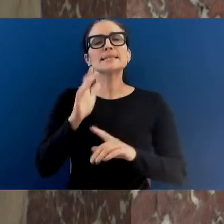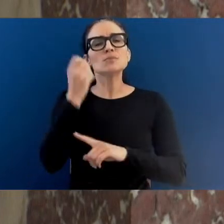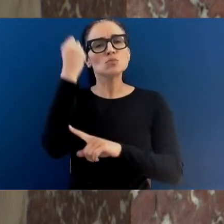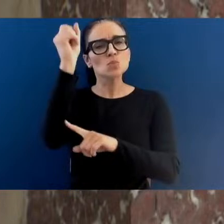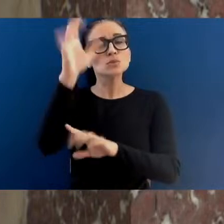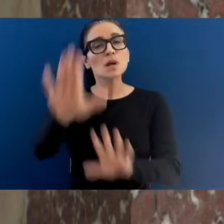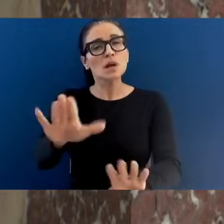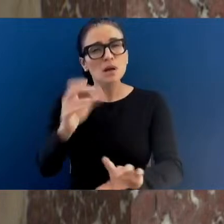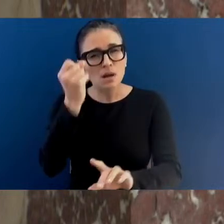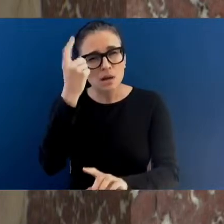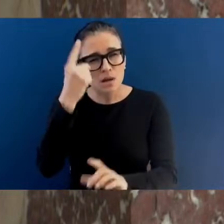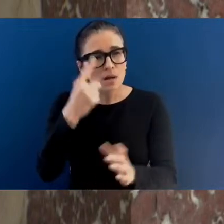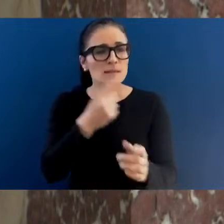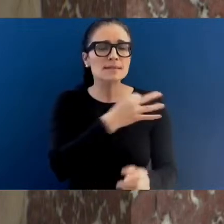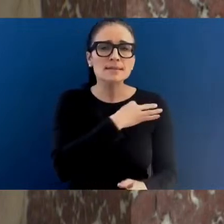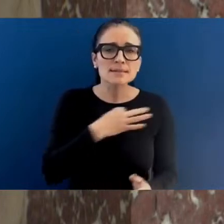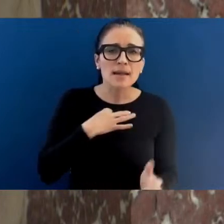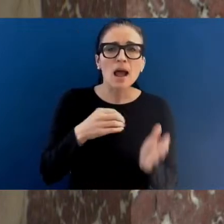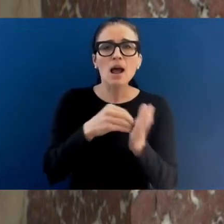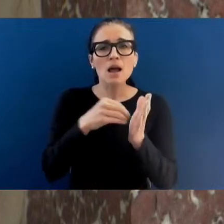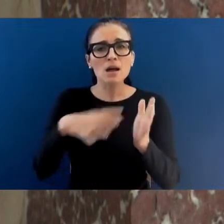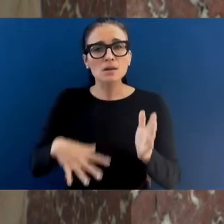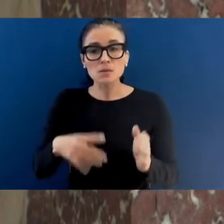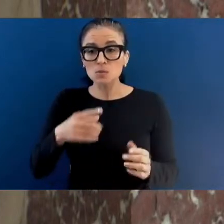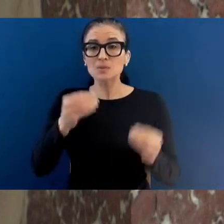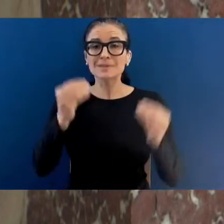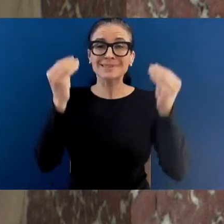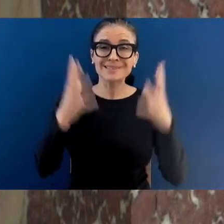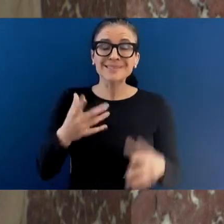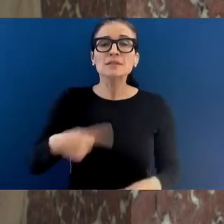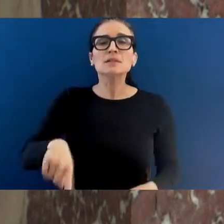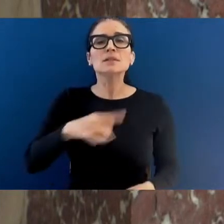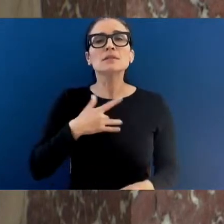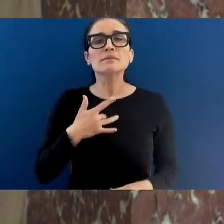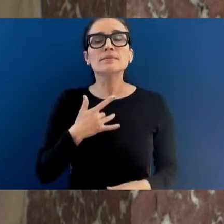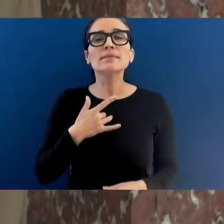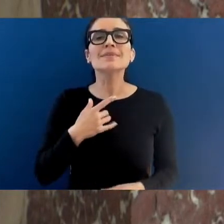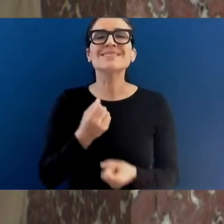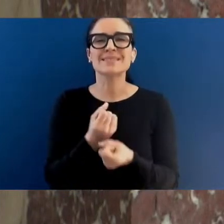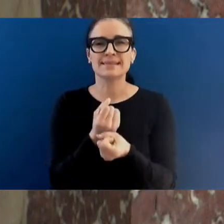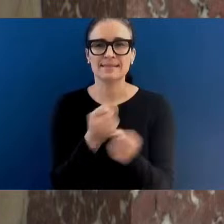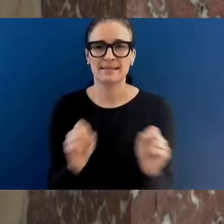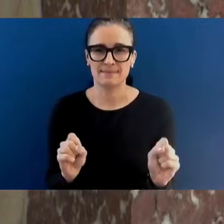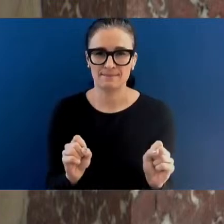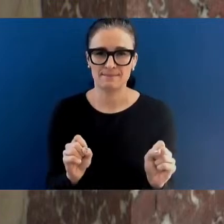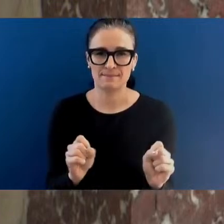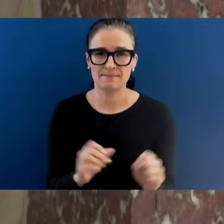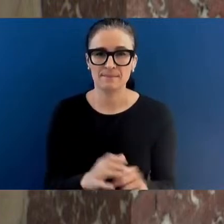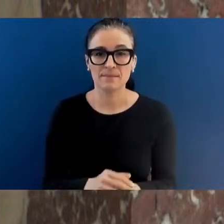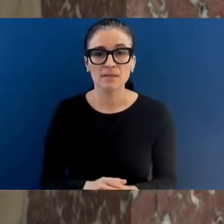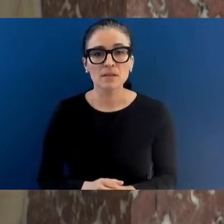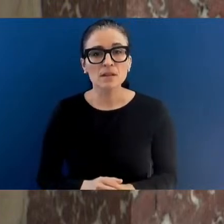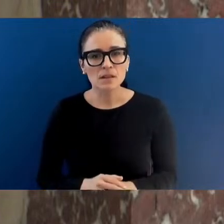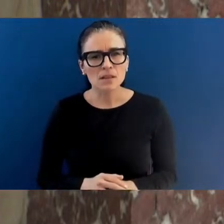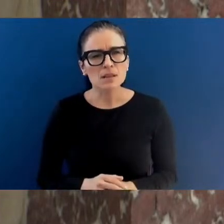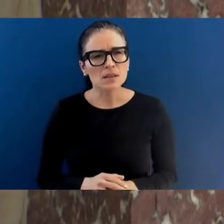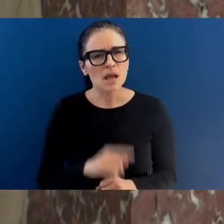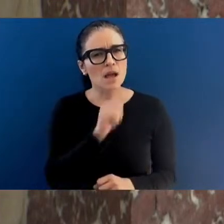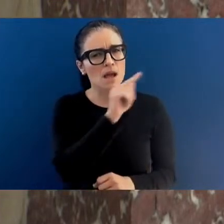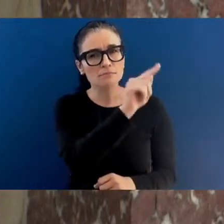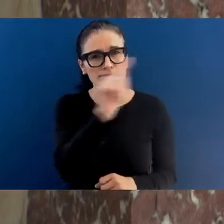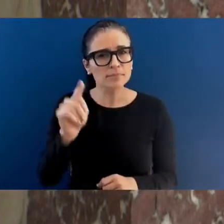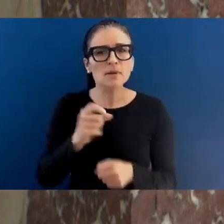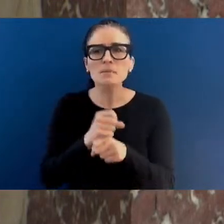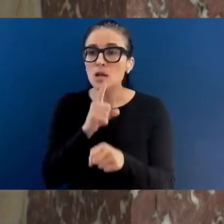law enforcement to ensure that the protests remain peaceful and that campuses remain a safe place for everyone.